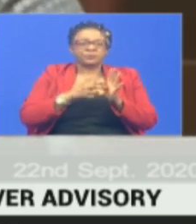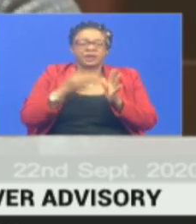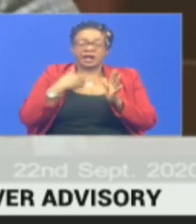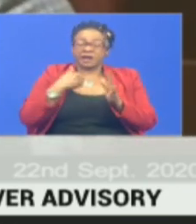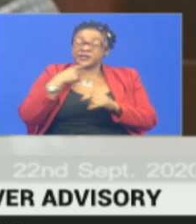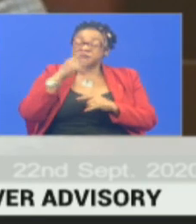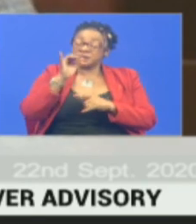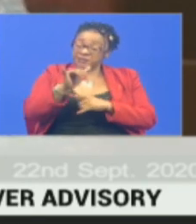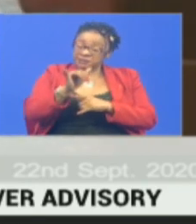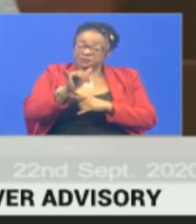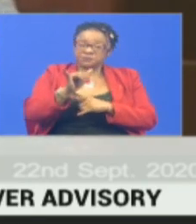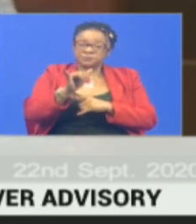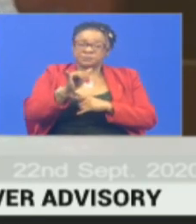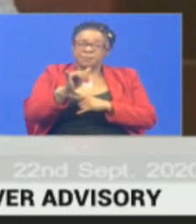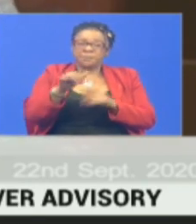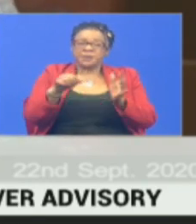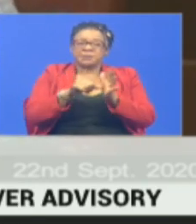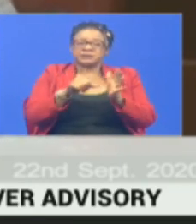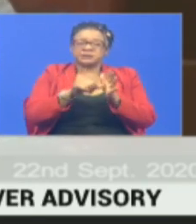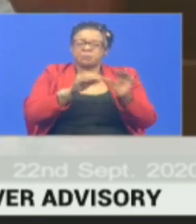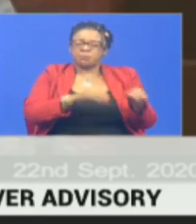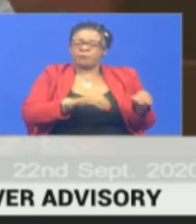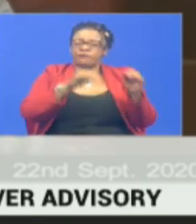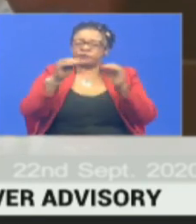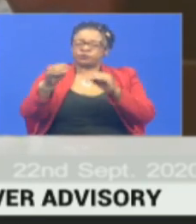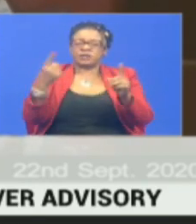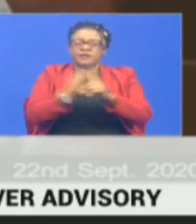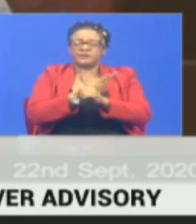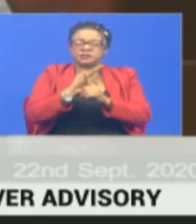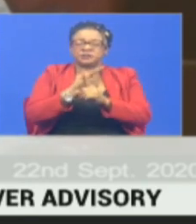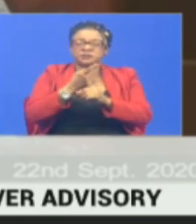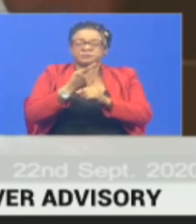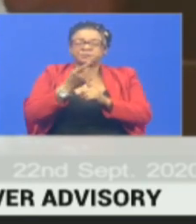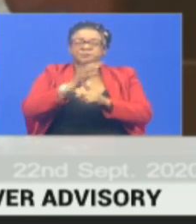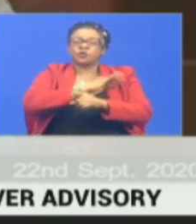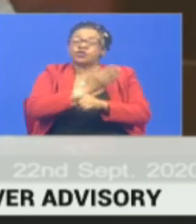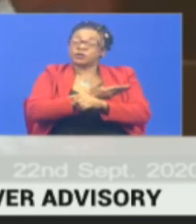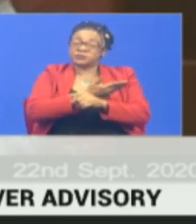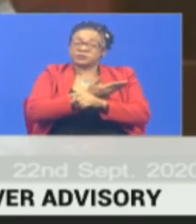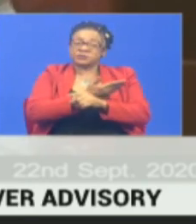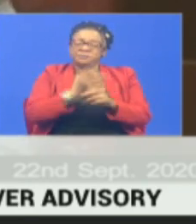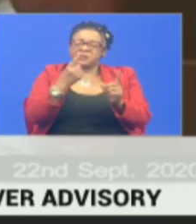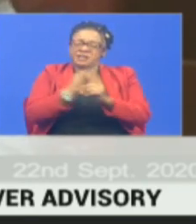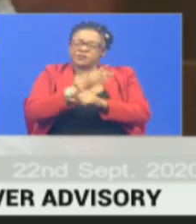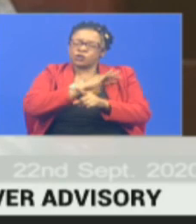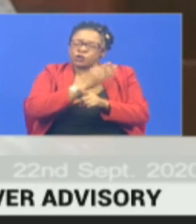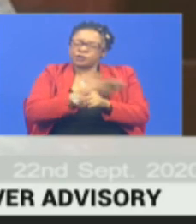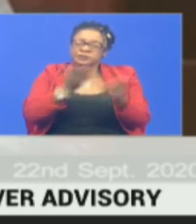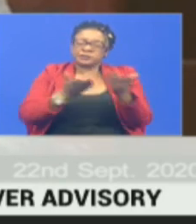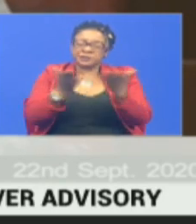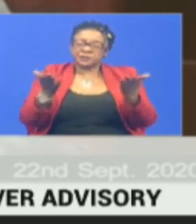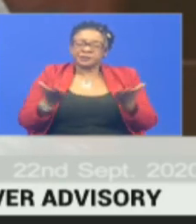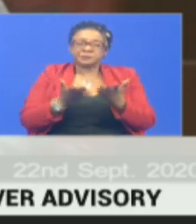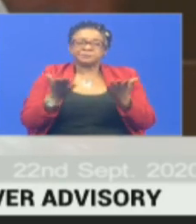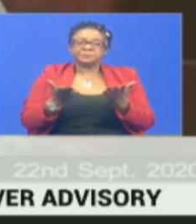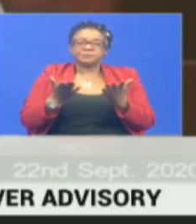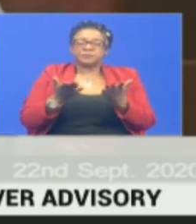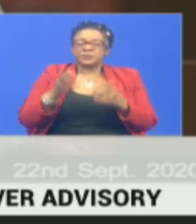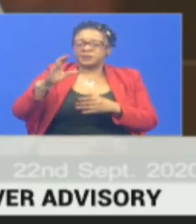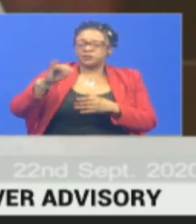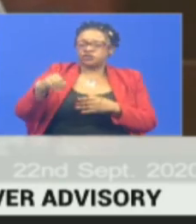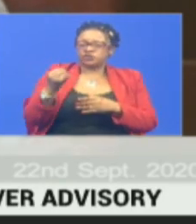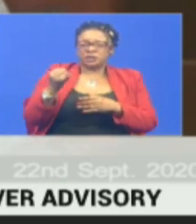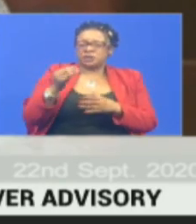no, the matter moves to a different authority. And the different authority here is the Chief Justice.